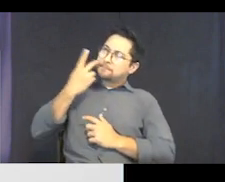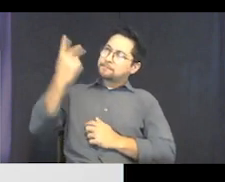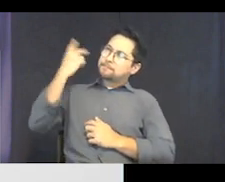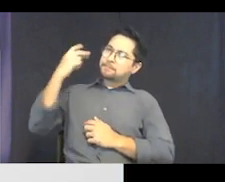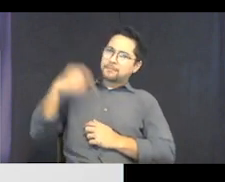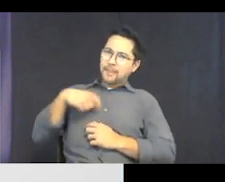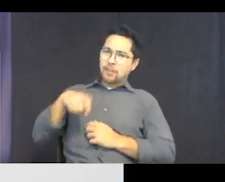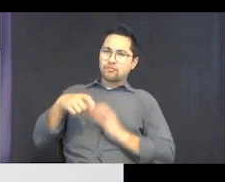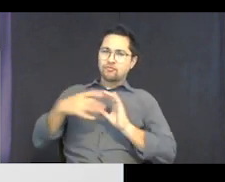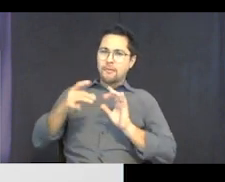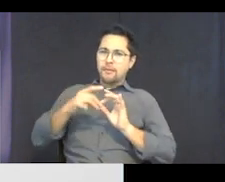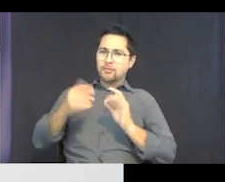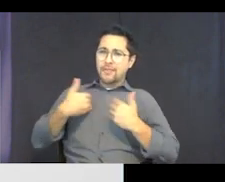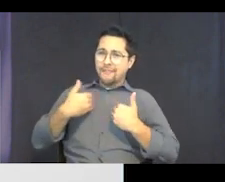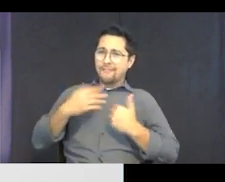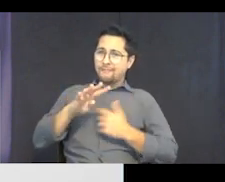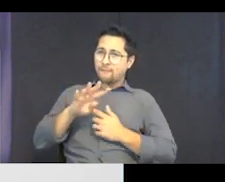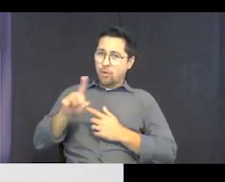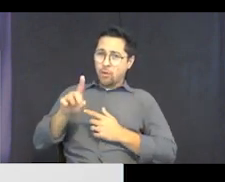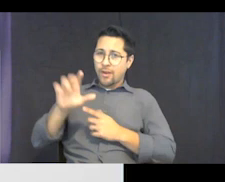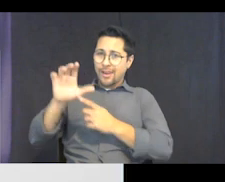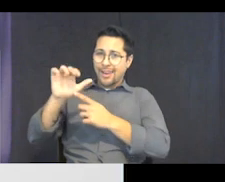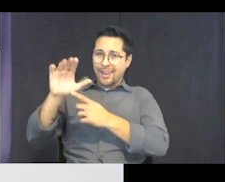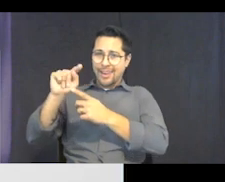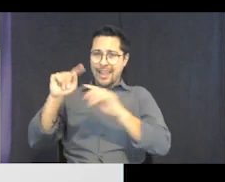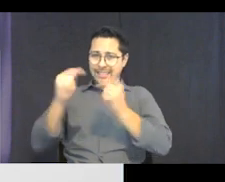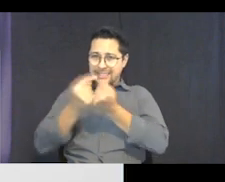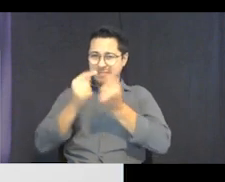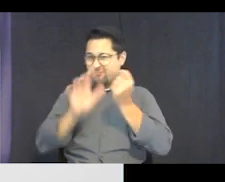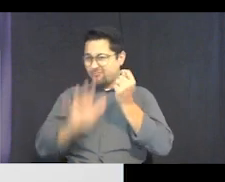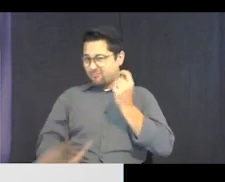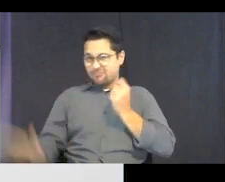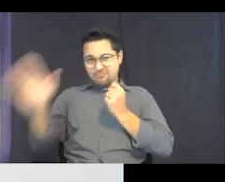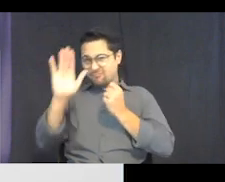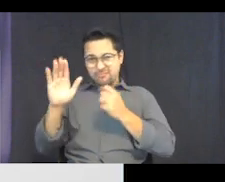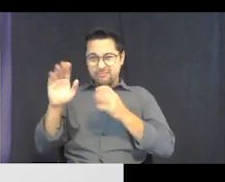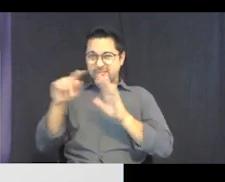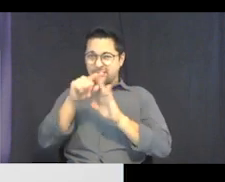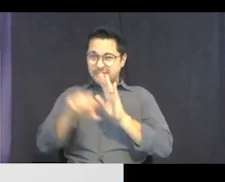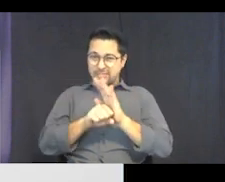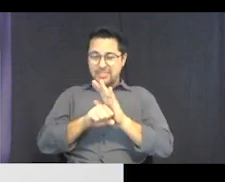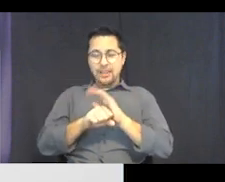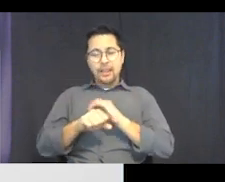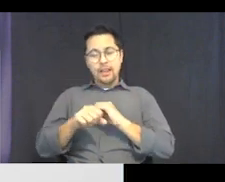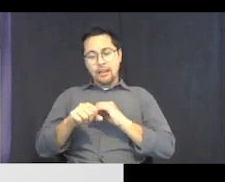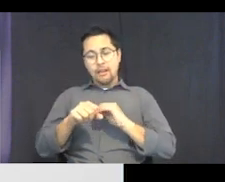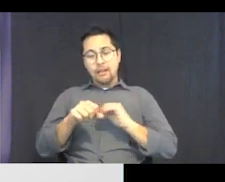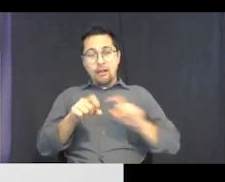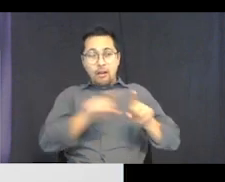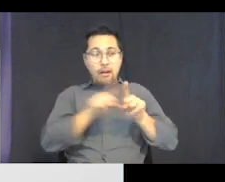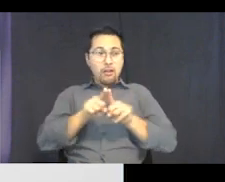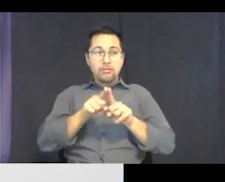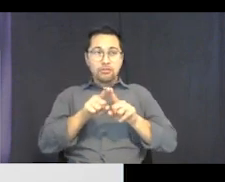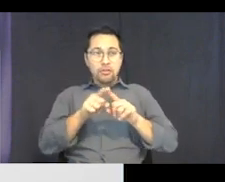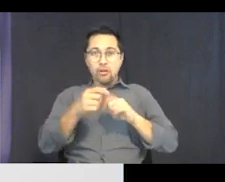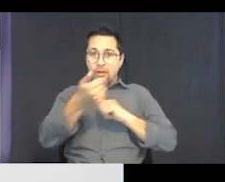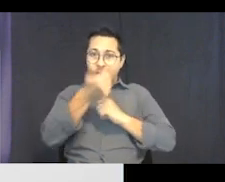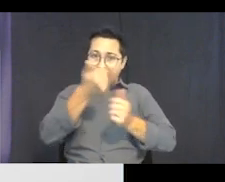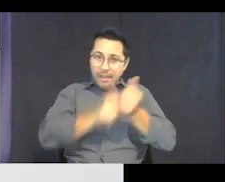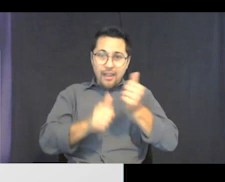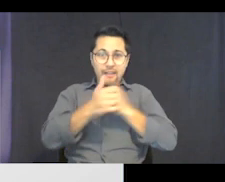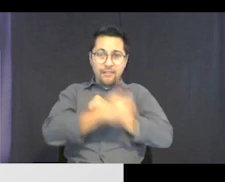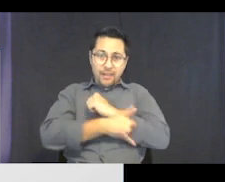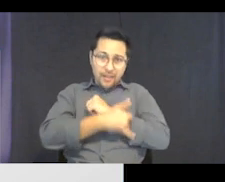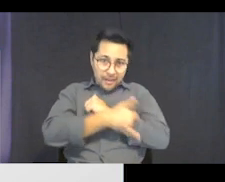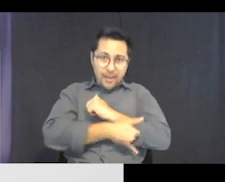should have mentioned that there are 41 CAT teams across the state, and there is county-wide coverage. So every county in the state